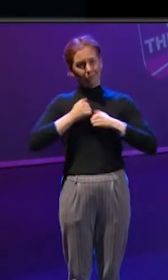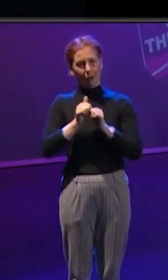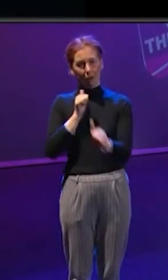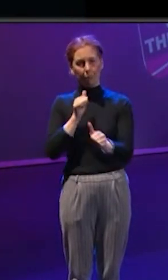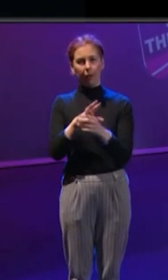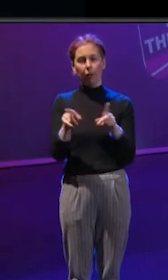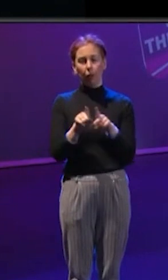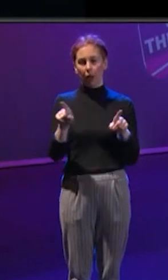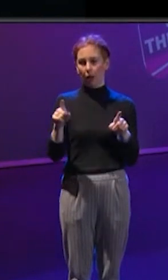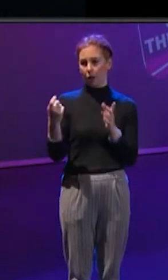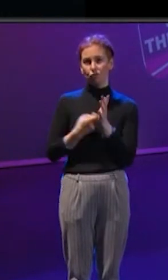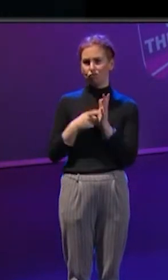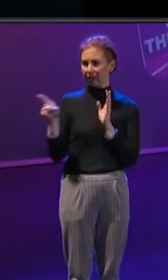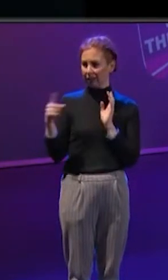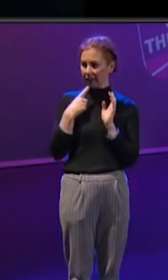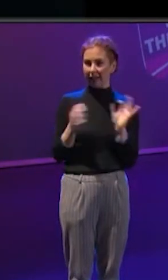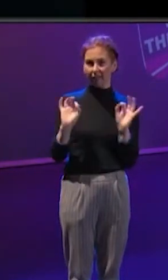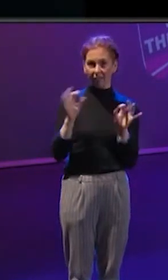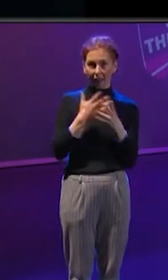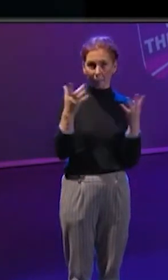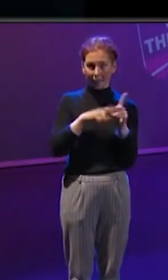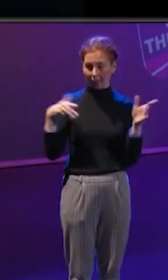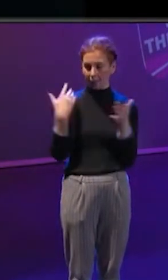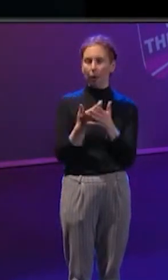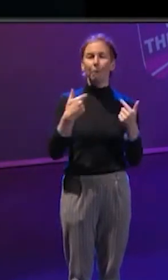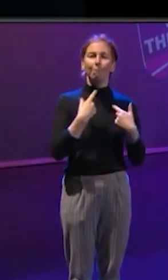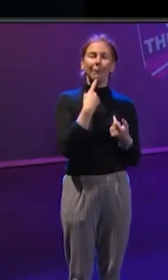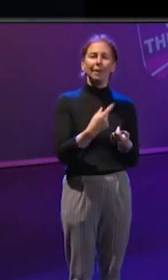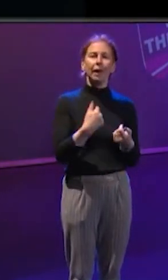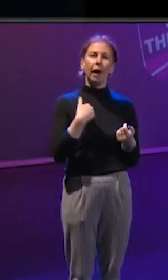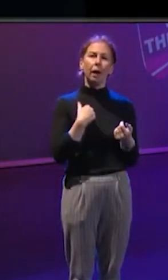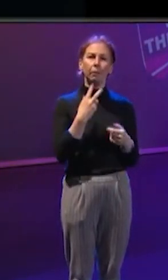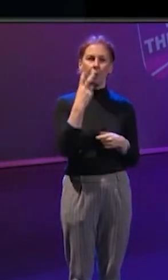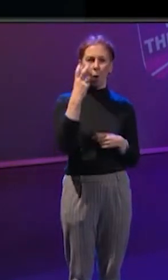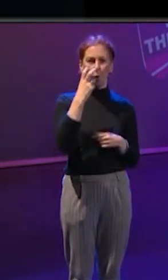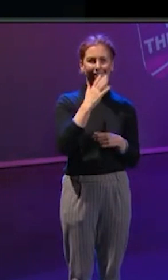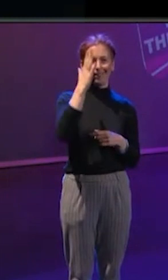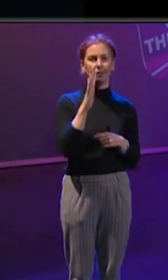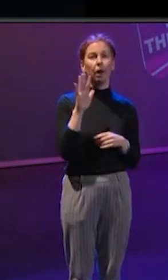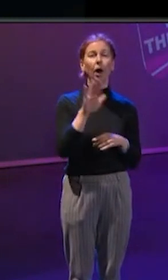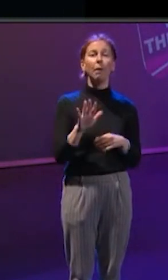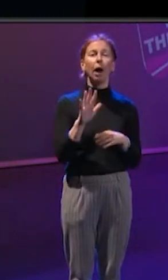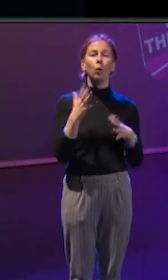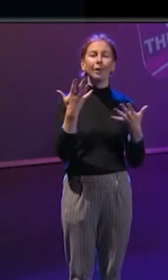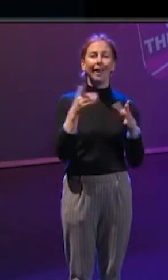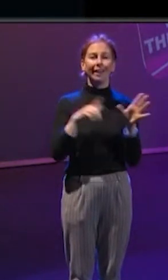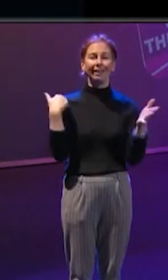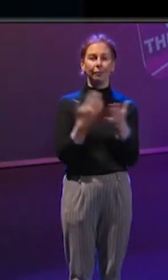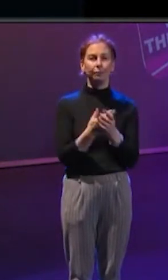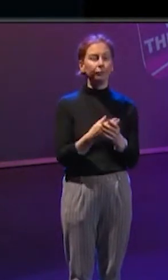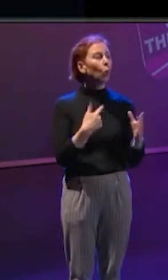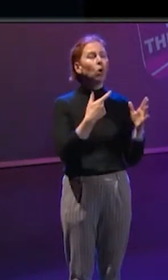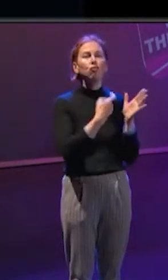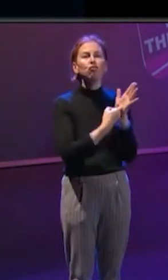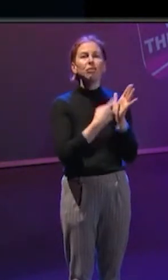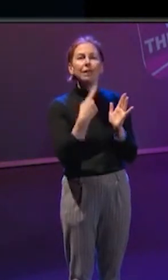Reece didn't say how many years he's been doing it. No, I haven't. But I'll go ahead and maybe say that I'm the eldest. I've been doing this for about 10 years now. I've been doing it for five. I've been